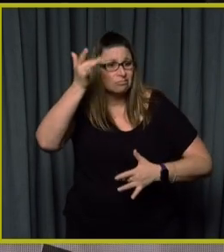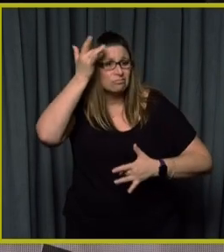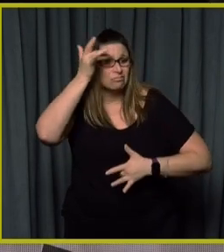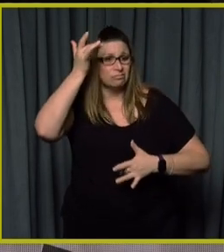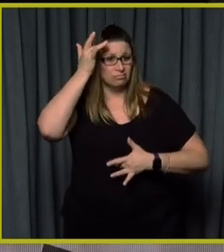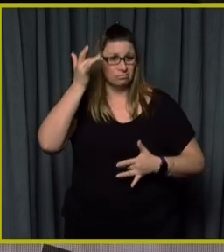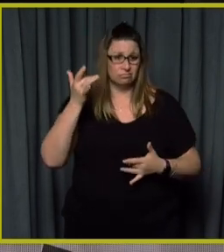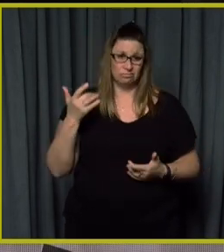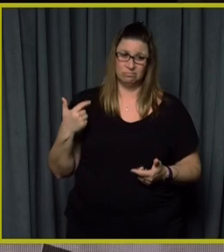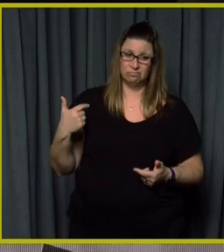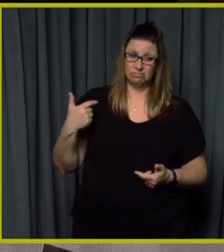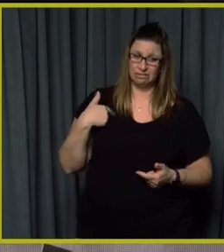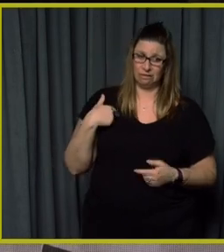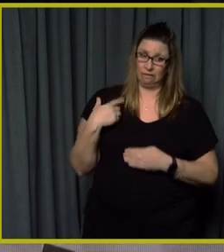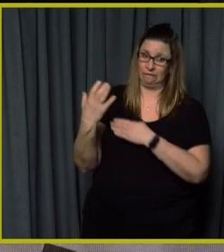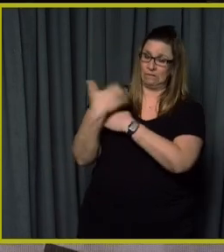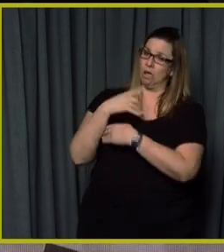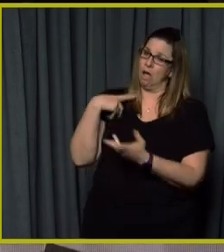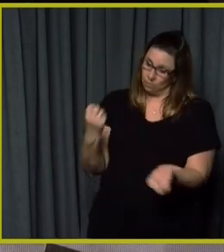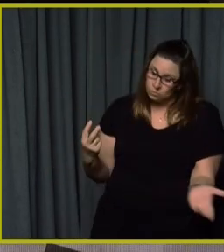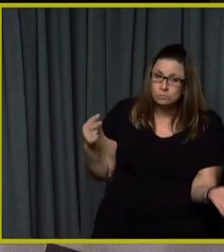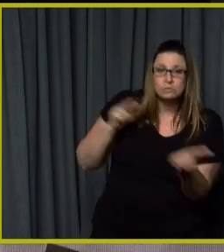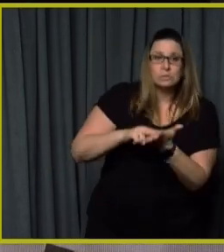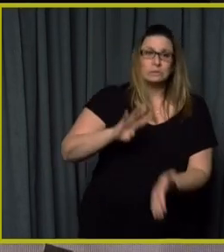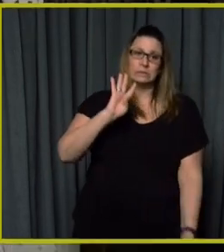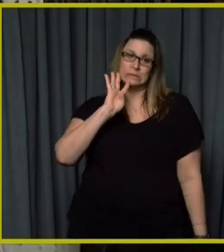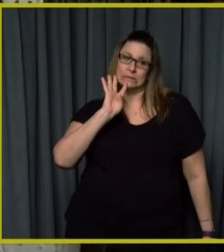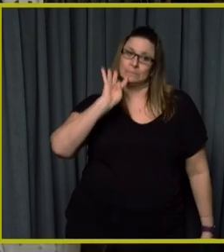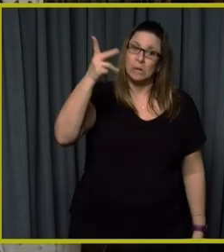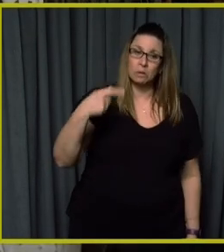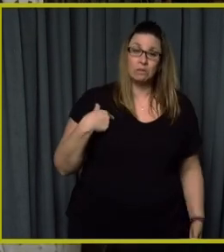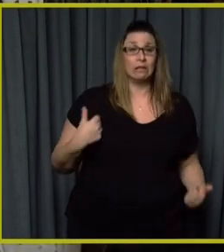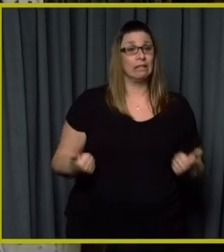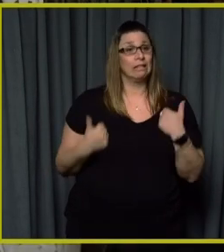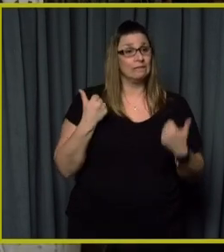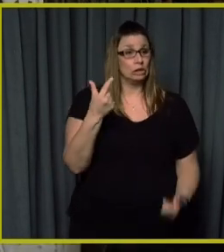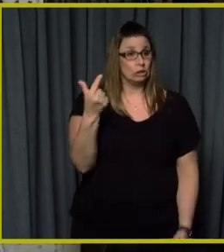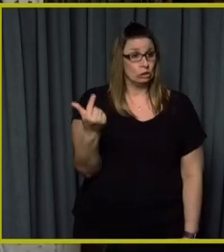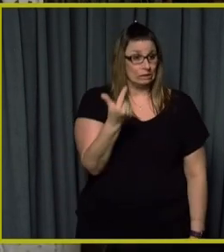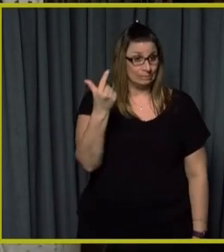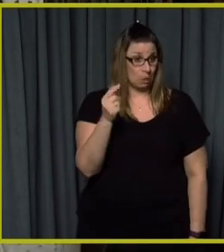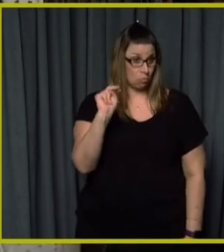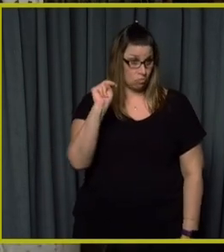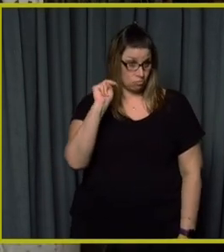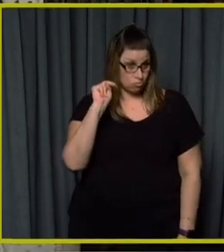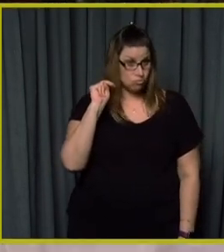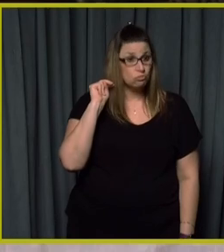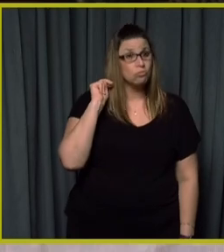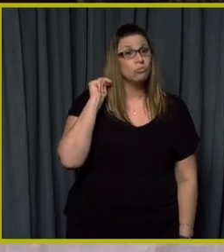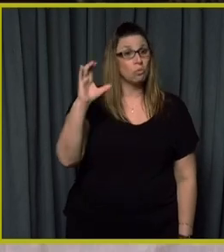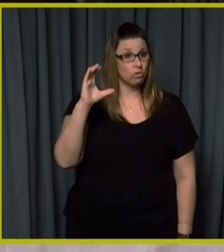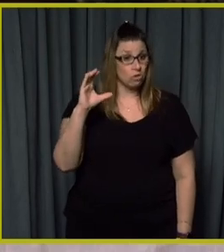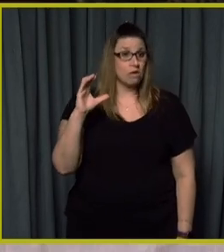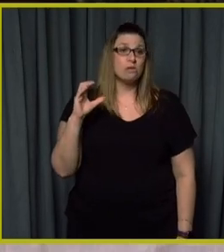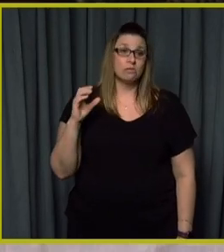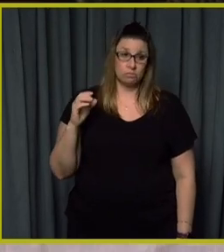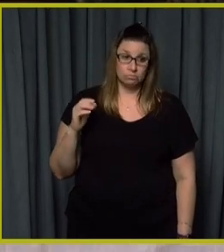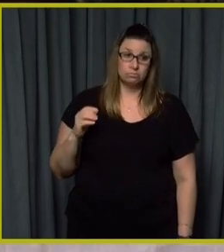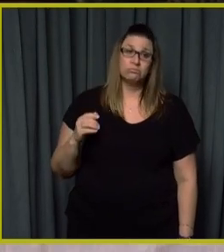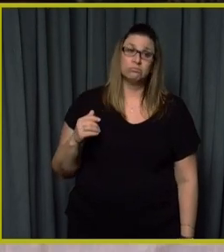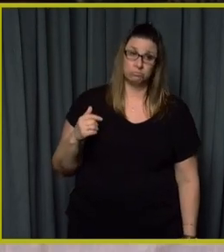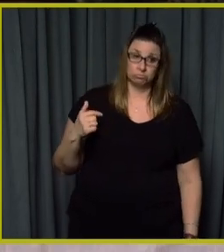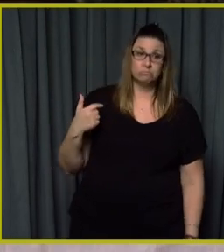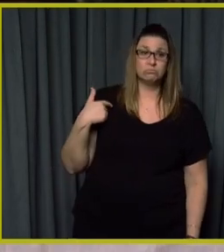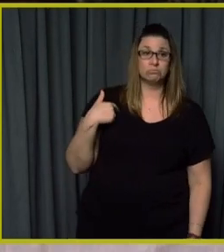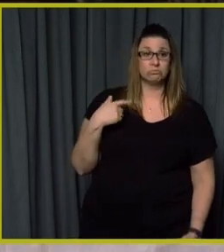out about substandard living conditions in Greensboro and homeless after aging out of foster care. But this is not